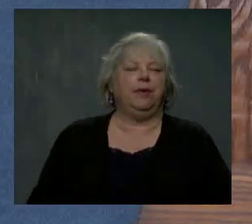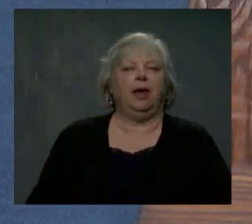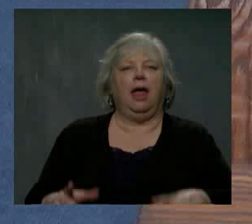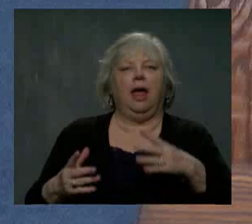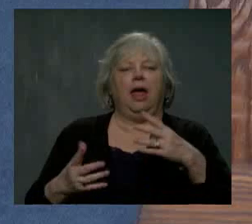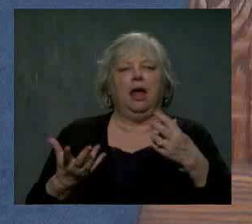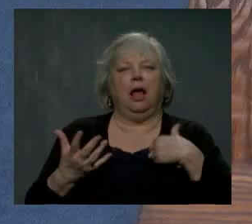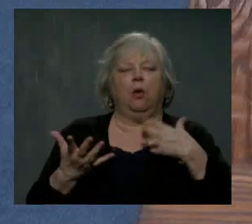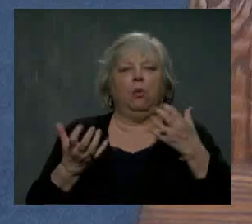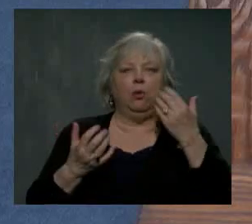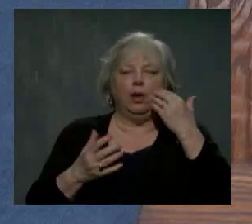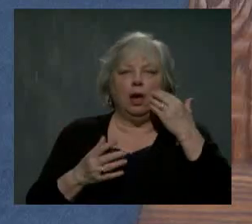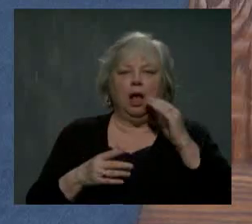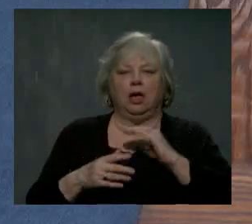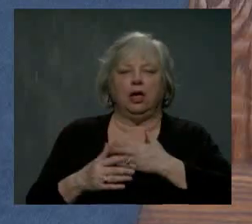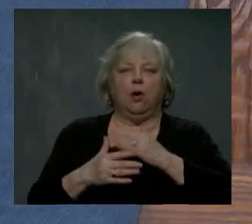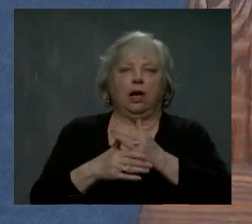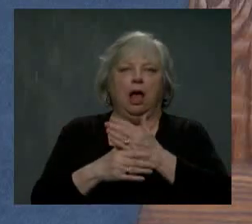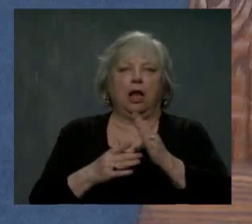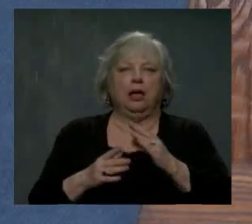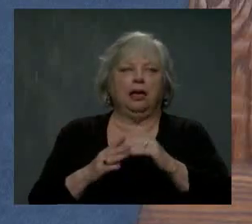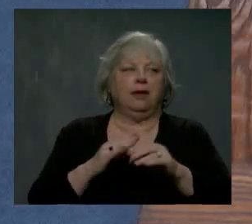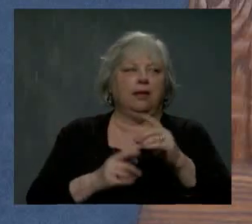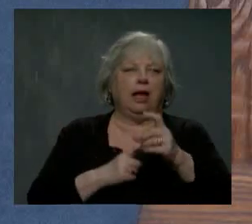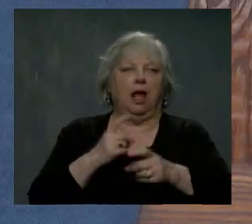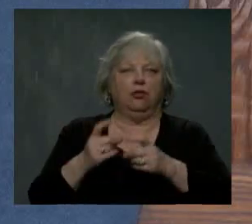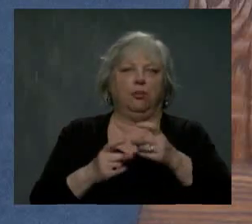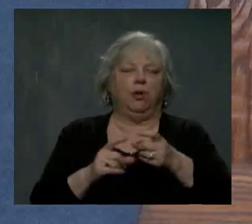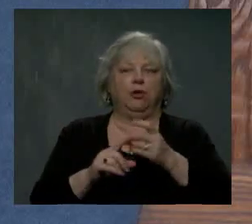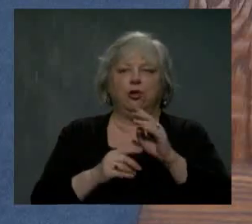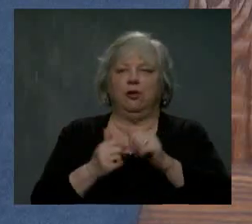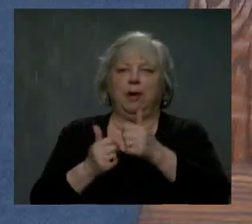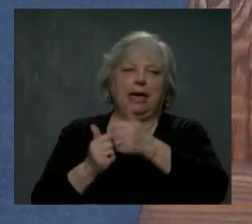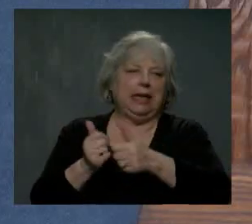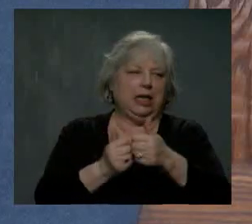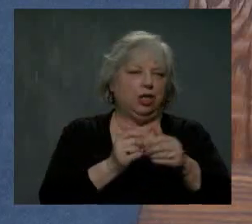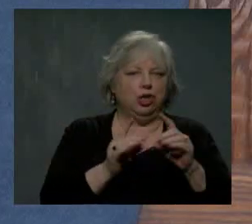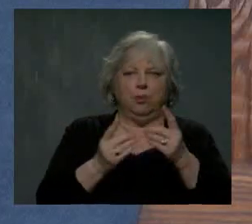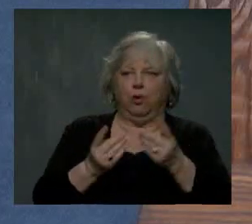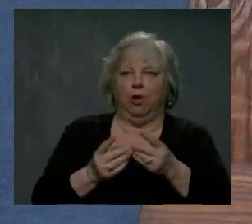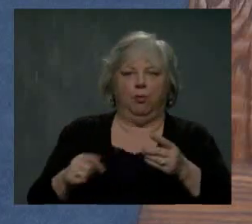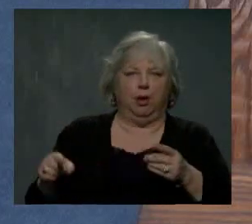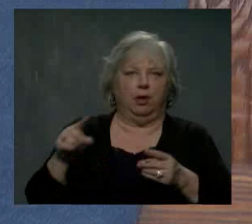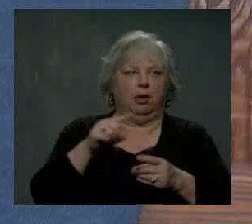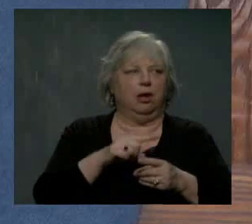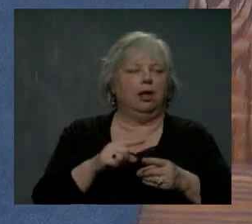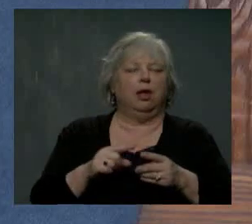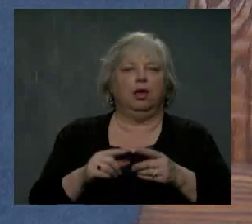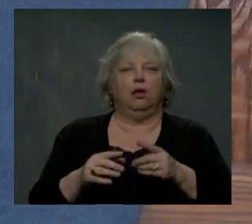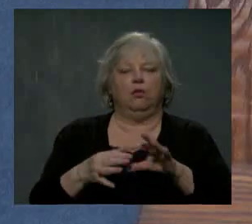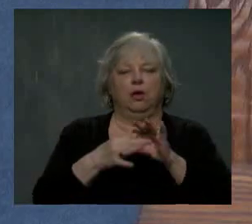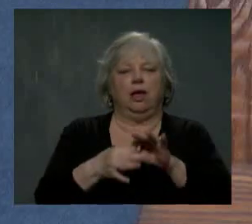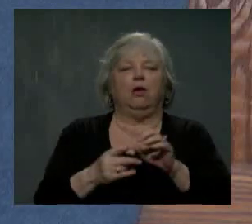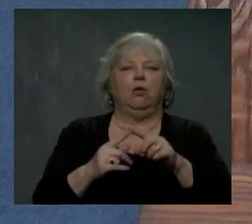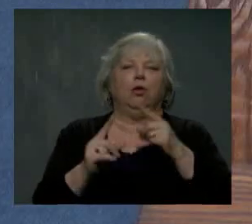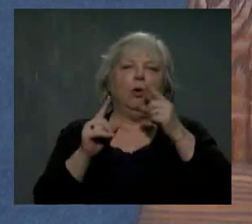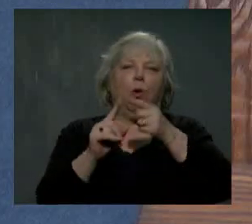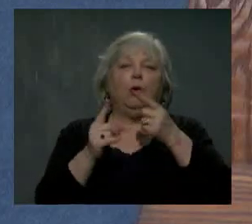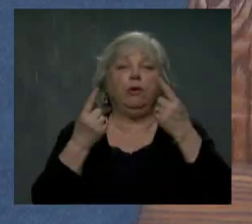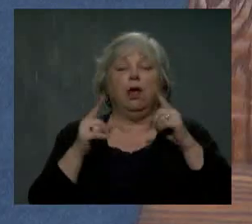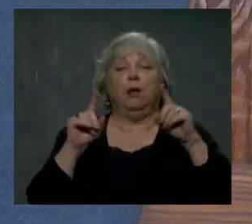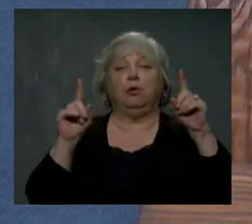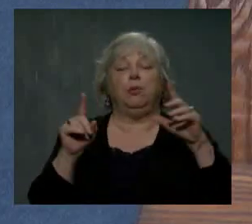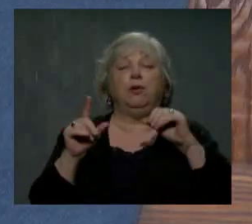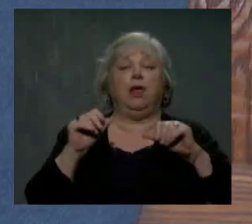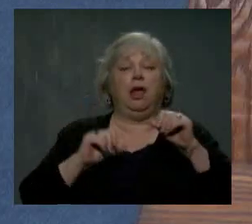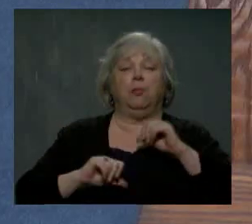want to acknowledge our colleagues and the contributions that are made by each department with respect to the goals, accomplishments, and